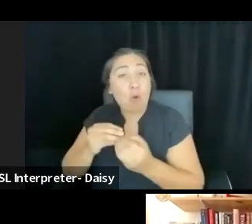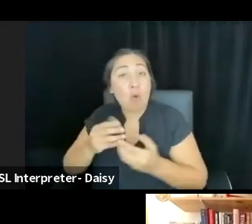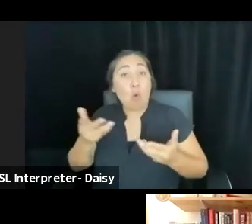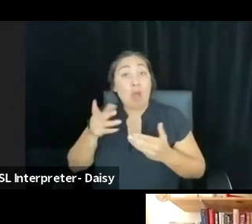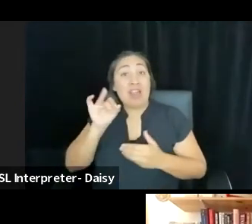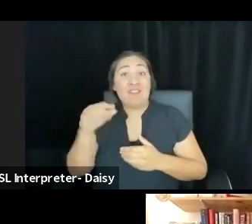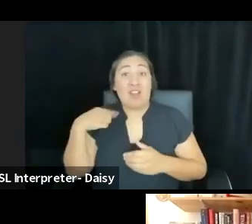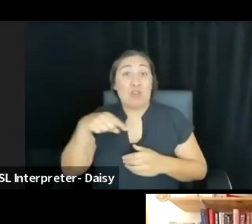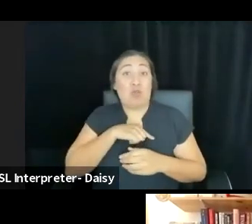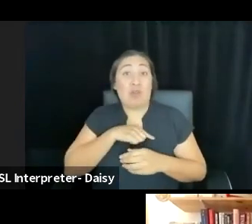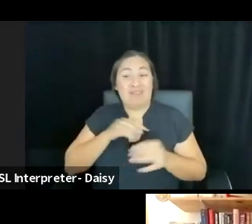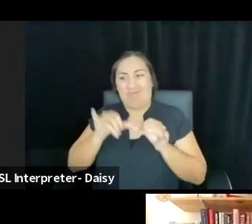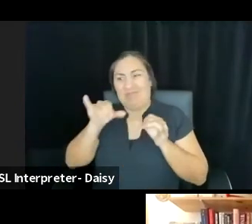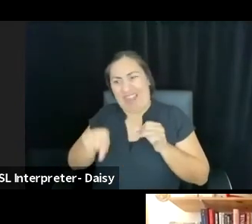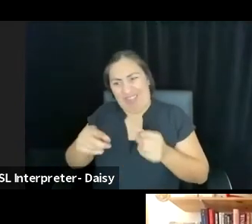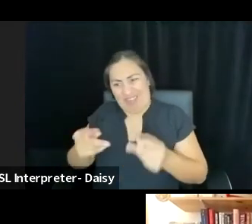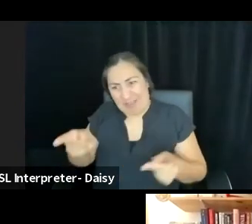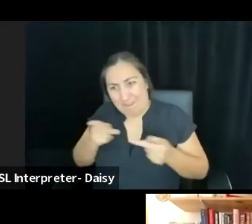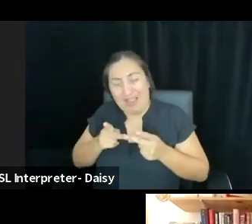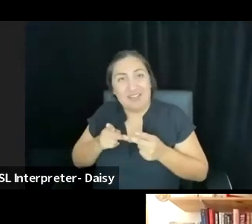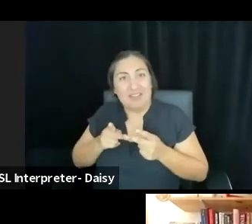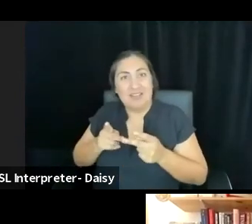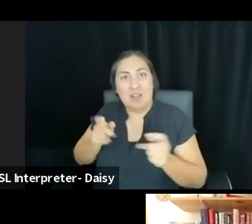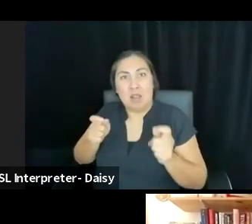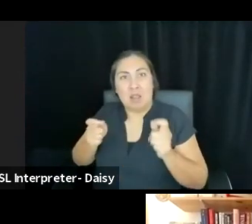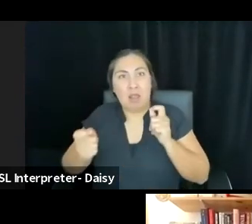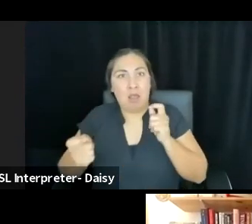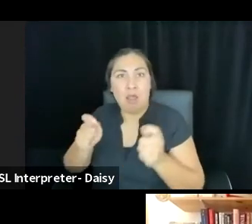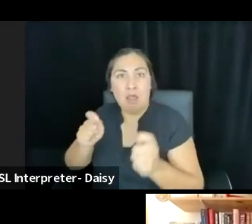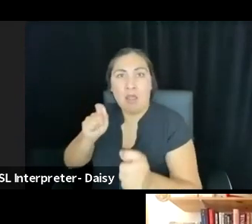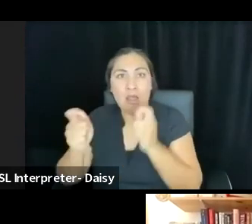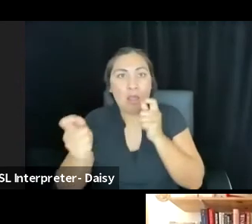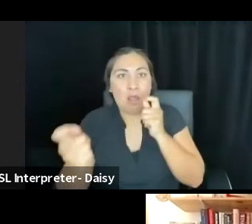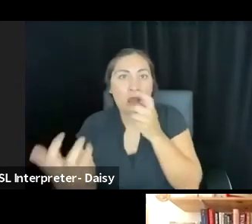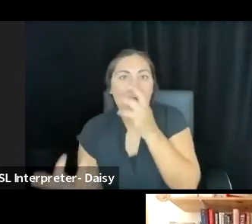generative, adaptive space for the next couple of years and